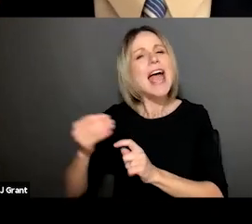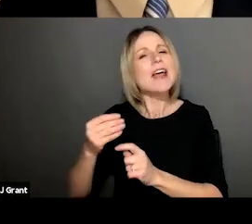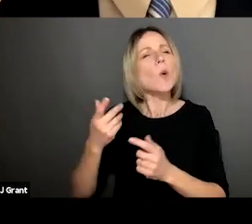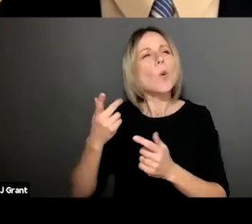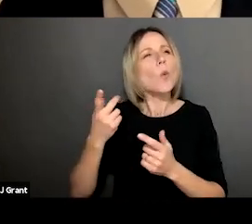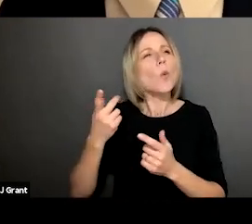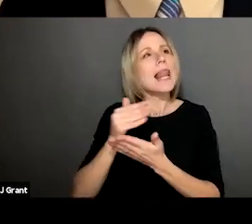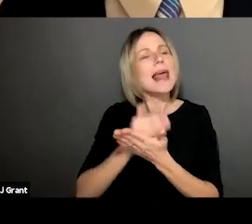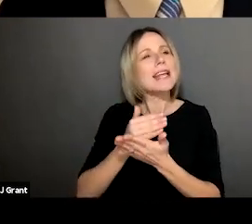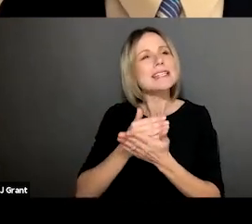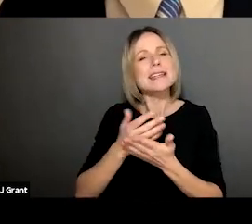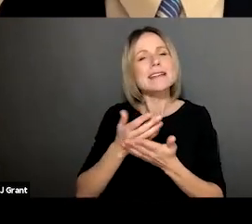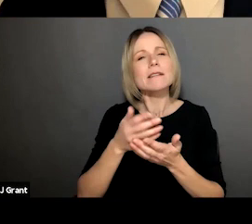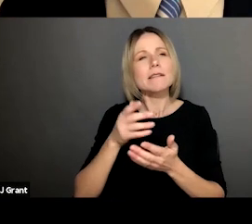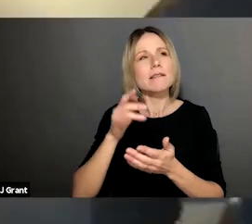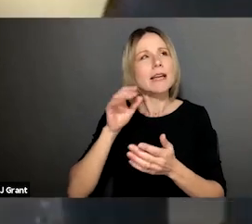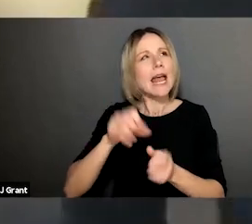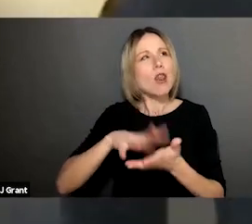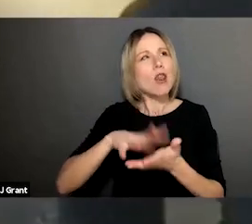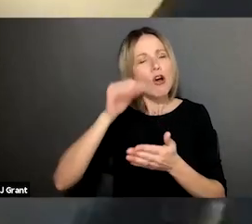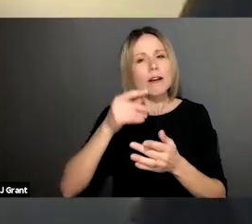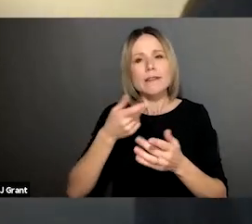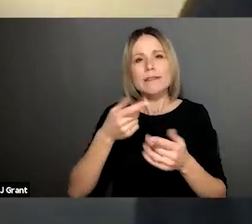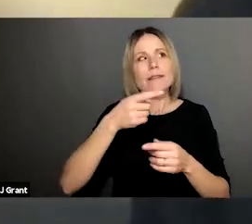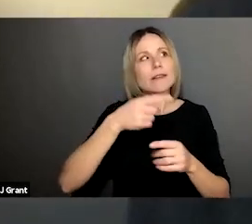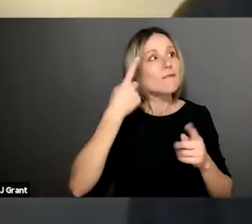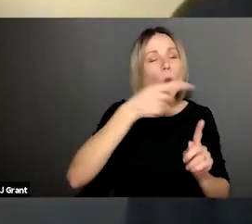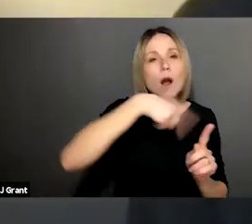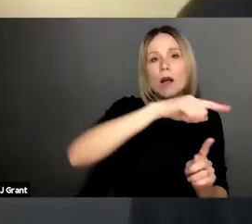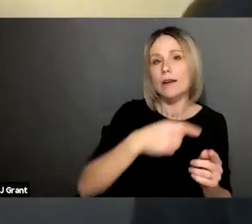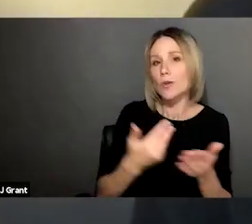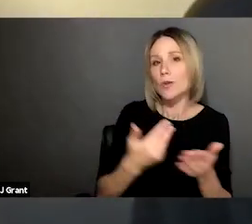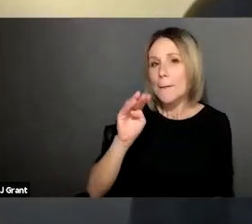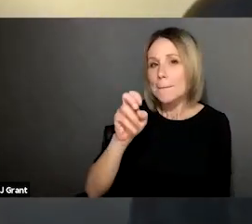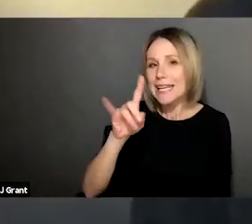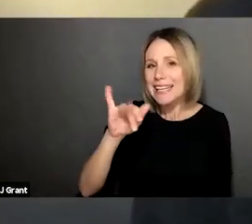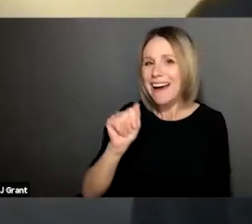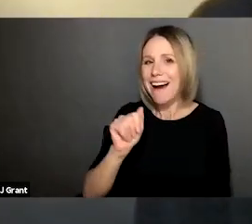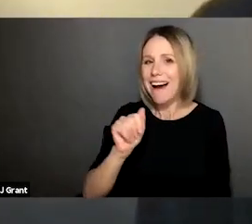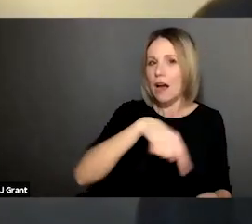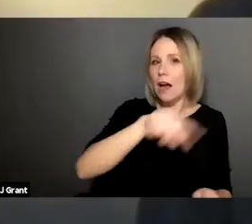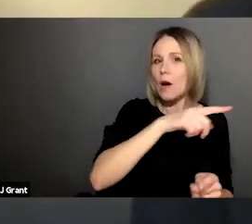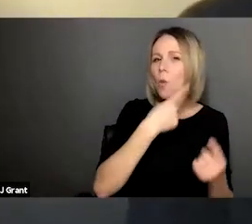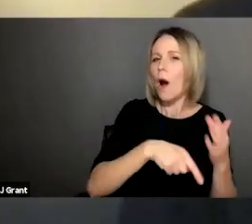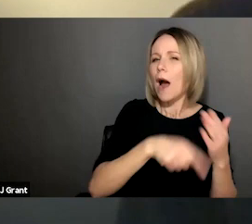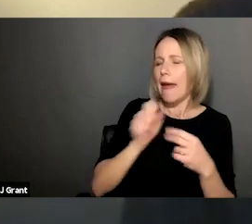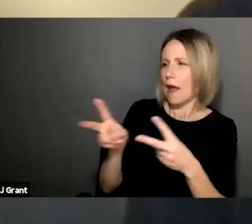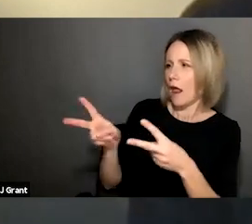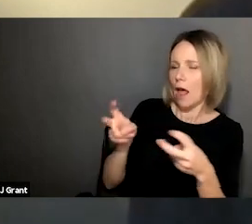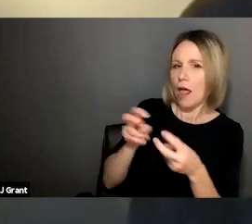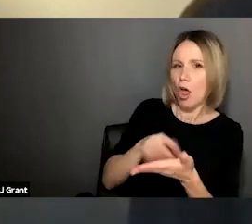outlets, can take away from what's going on at the Times? Well, there's some really exciting things that are happening at the New York Times, and they're